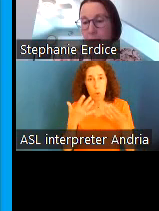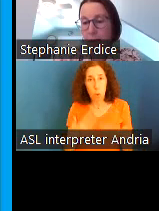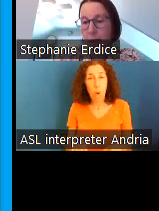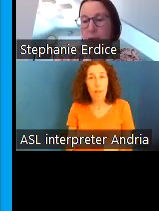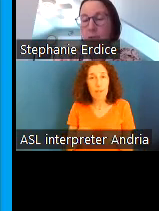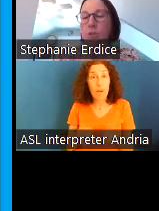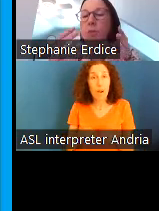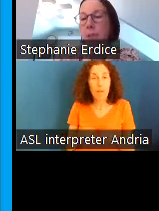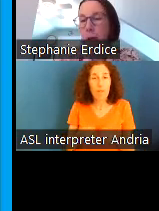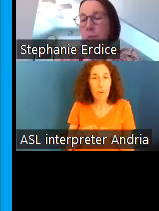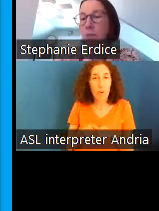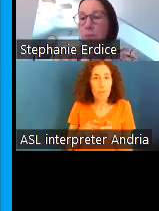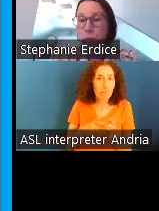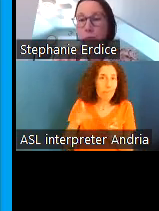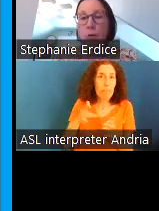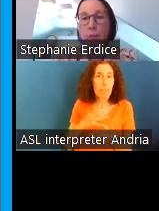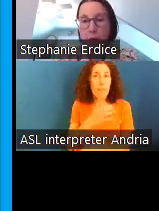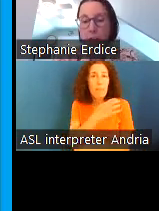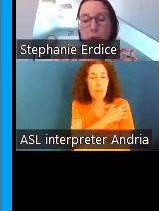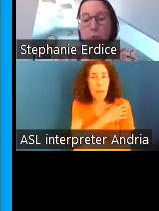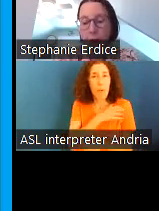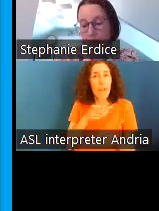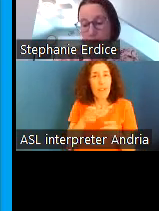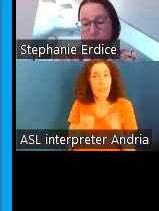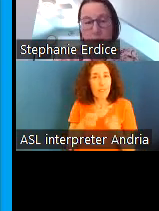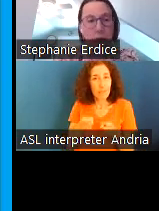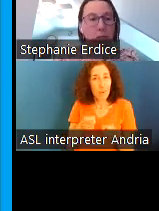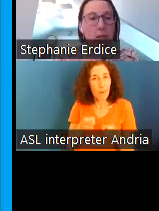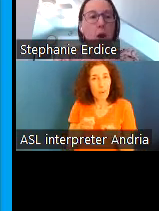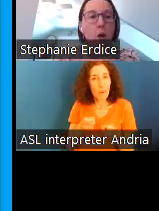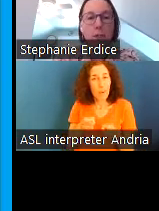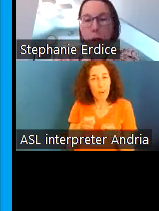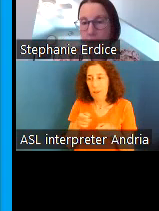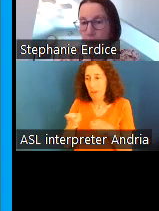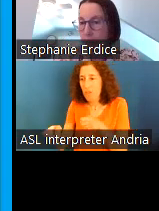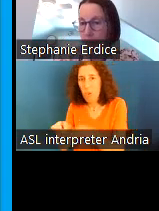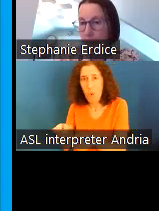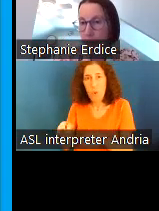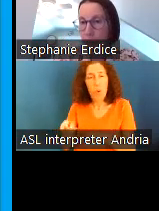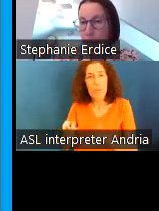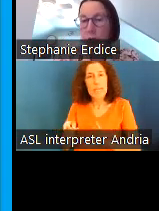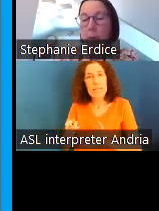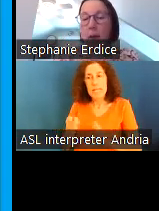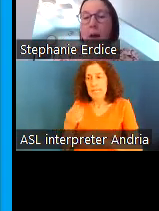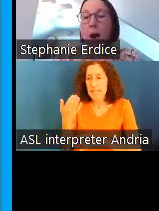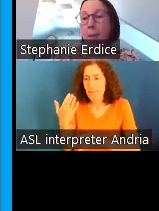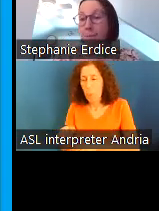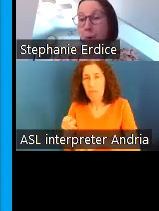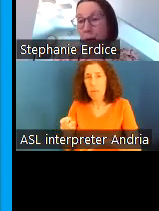not doing that to us. So we set up these rules or boundaries around some of these things. We talked about personal